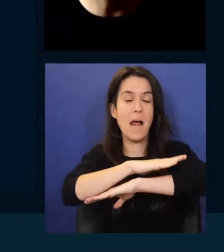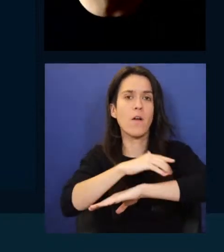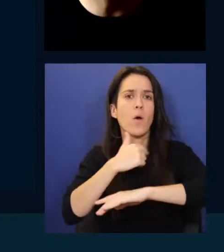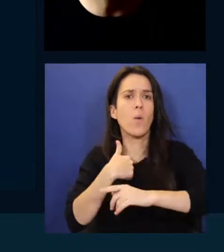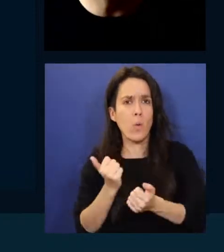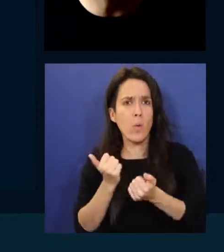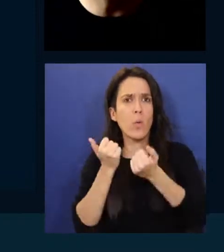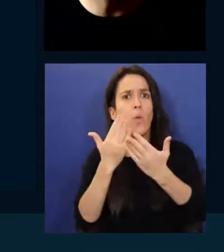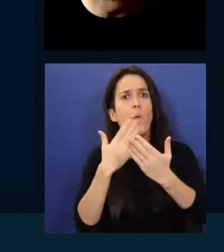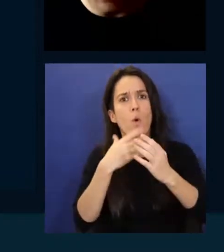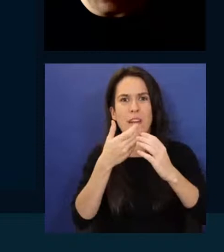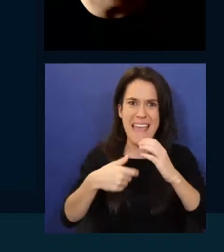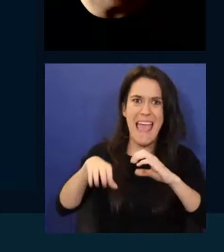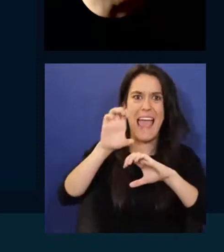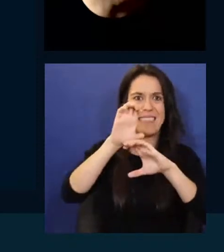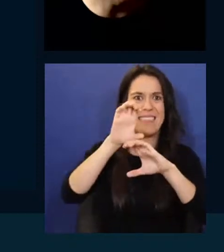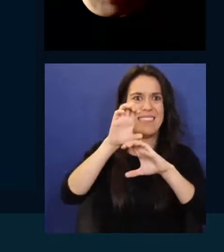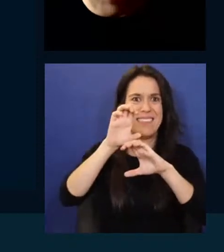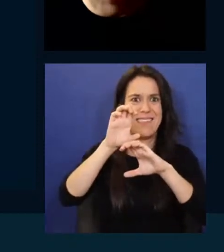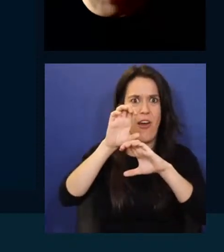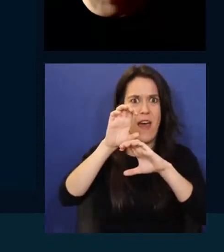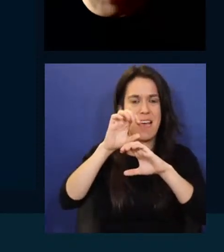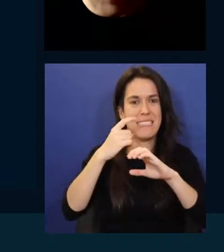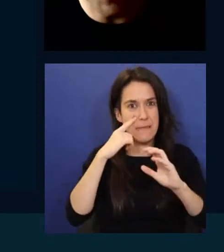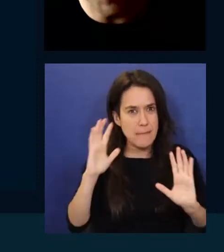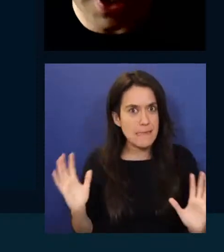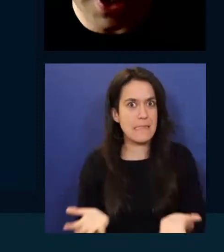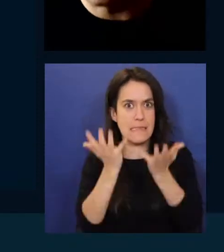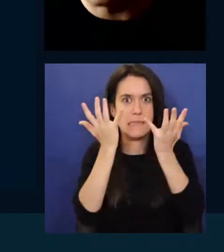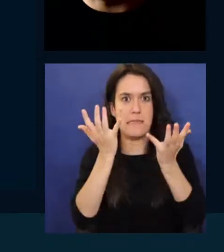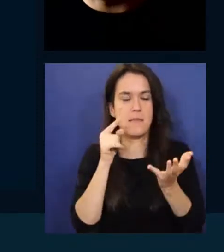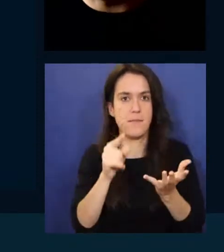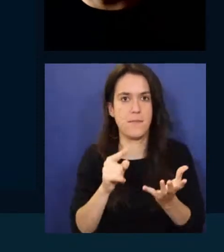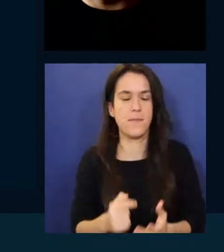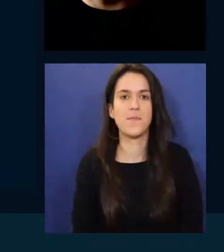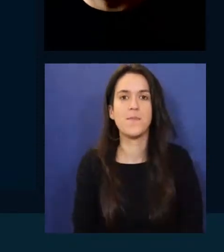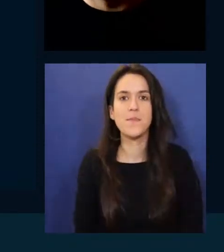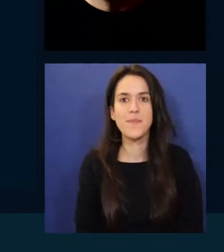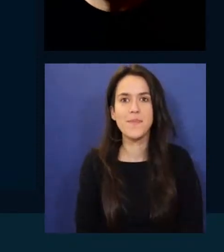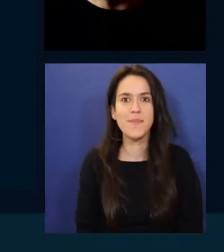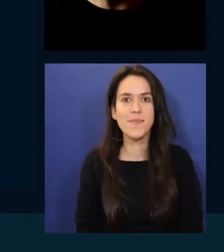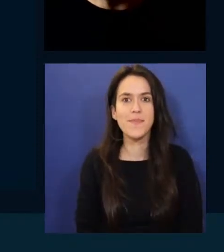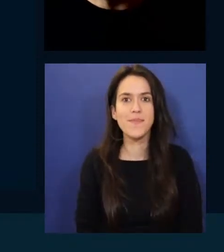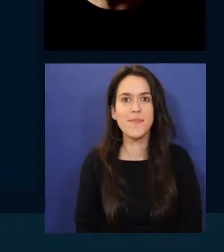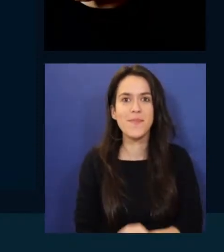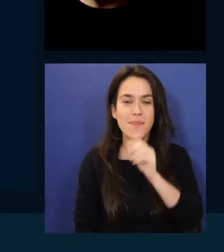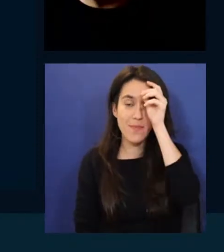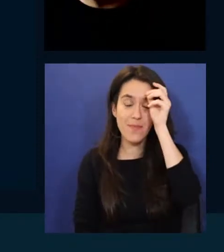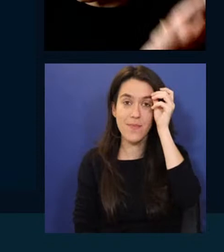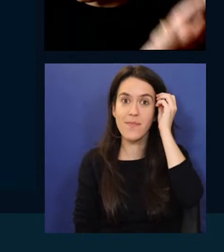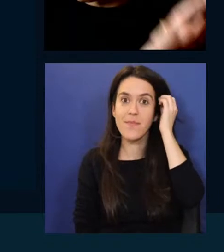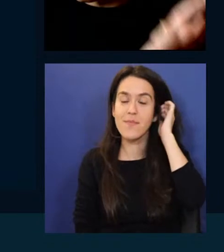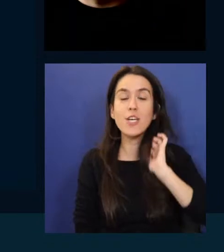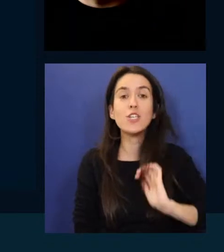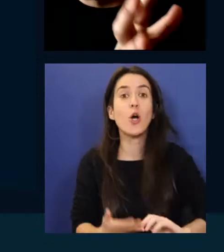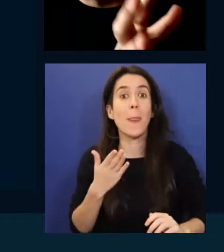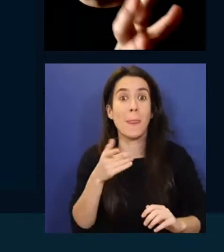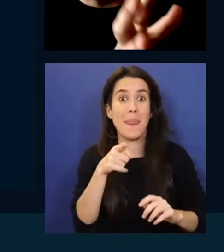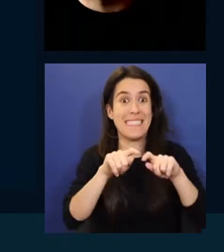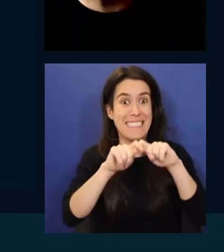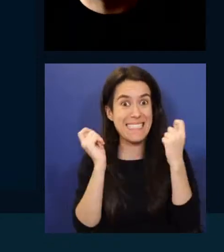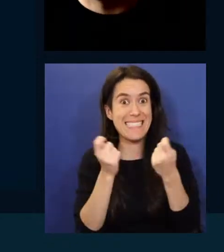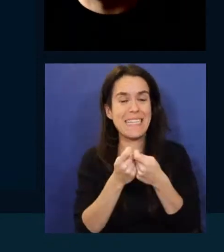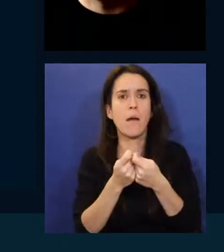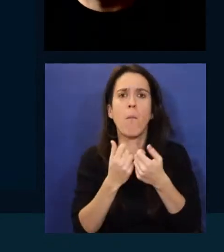of data that's essentially running on Synapse today. Right, and so of course we have a team that sort of supports it, builds